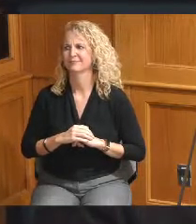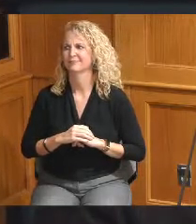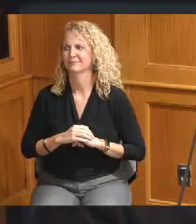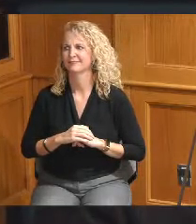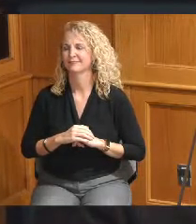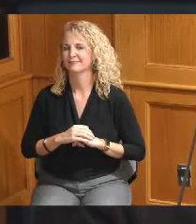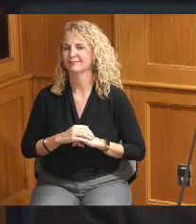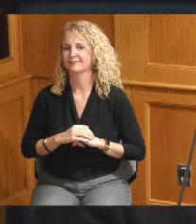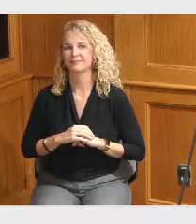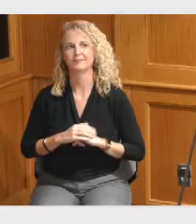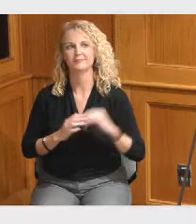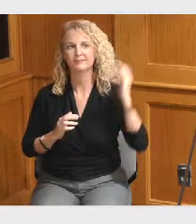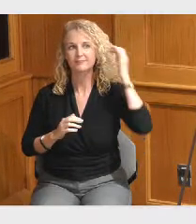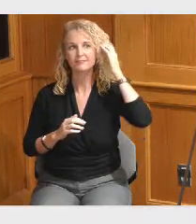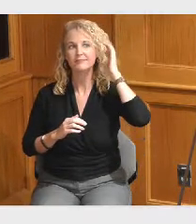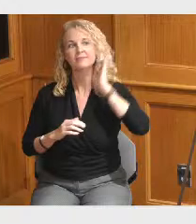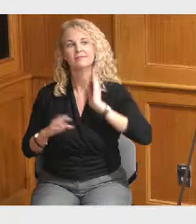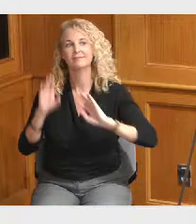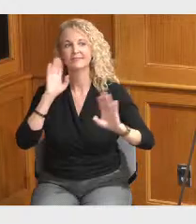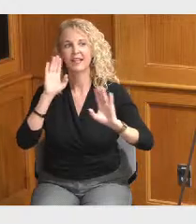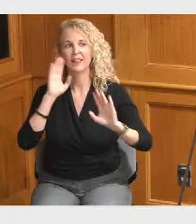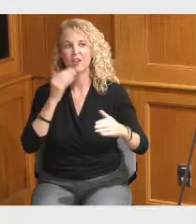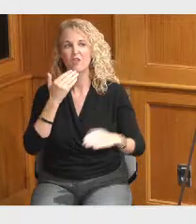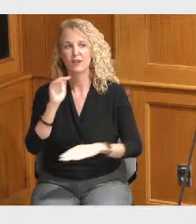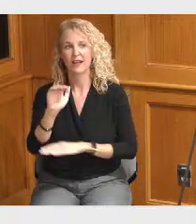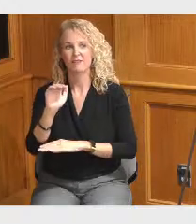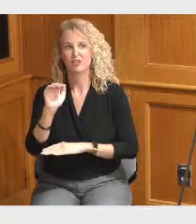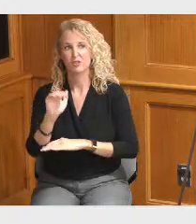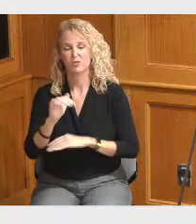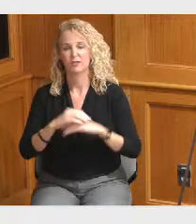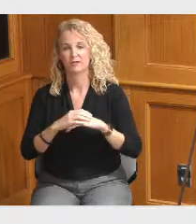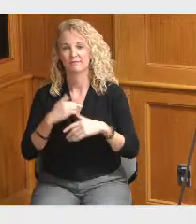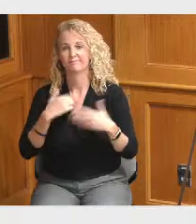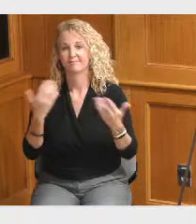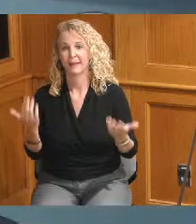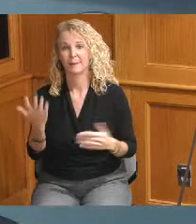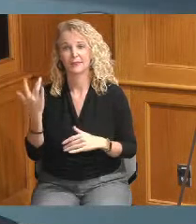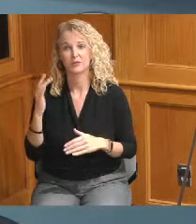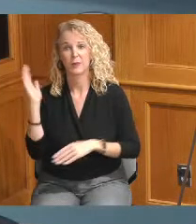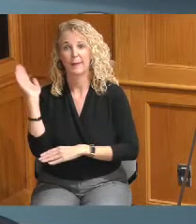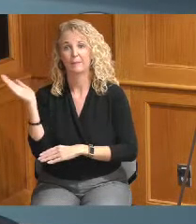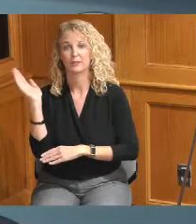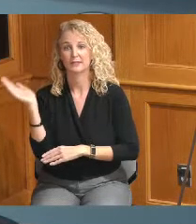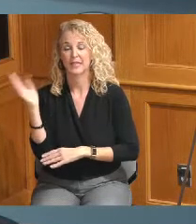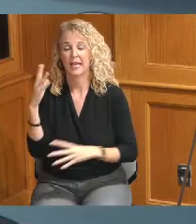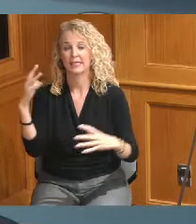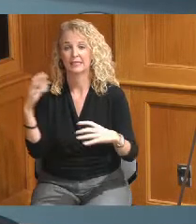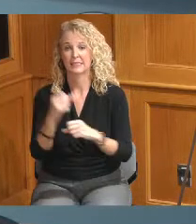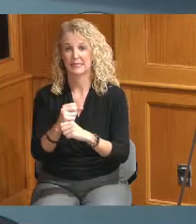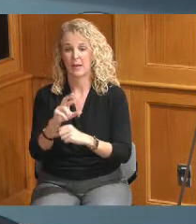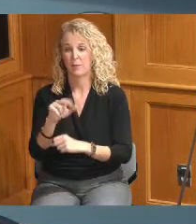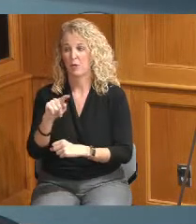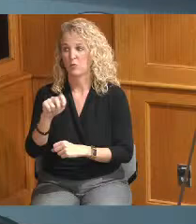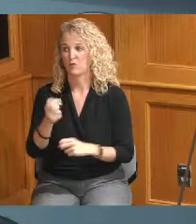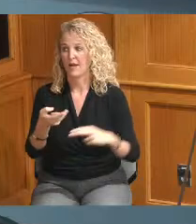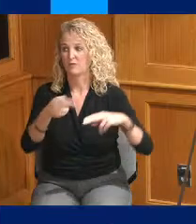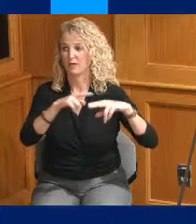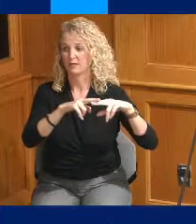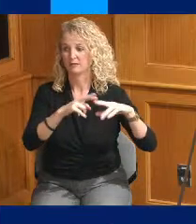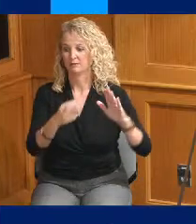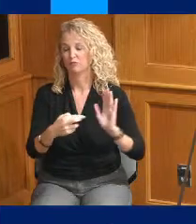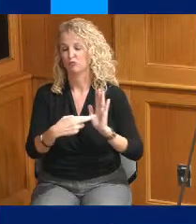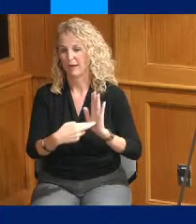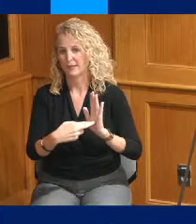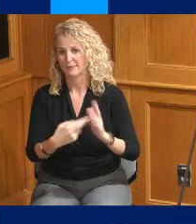Thanks, Reese. Good afternoon, Commissioners. Yes, I am here to present to you a summary of the rate recommendations needed to